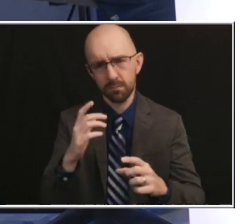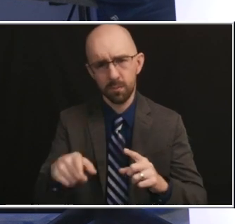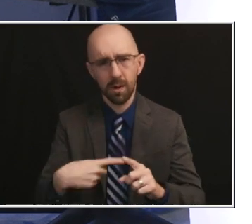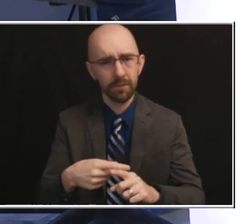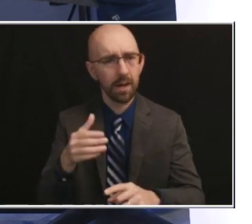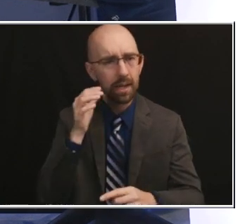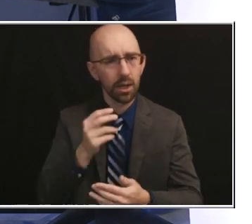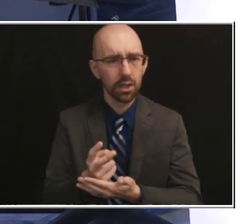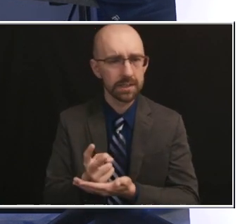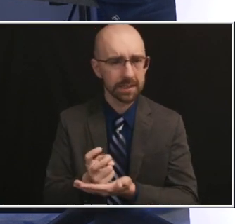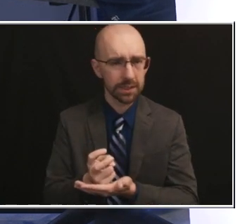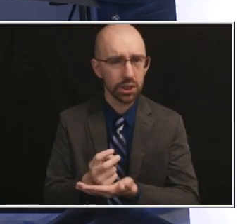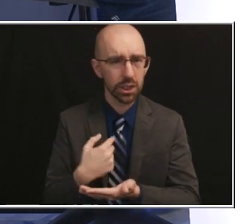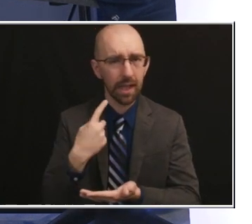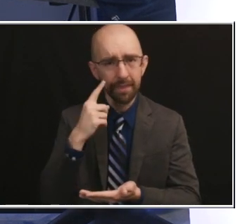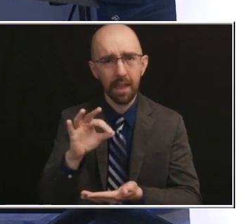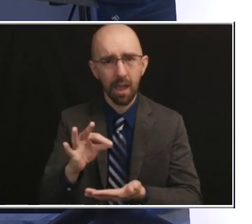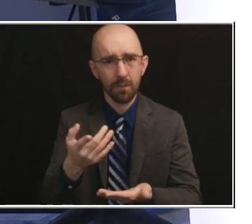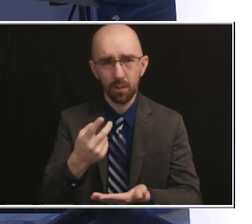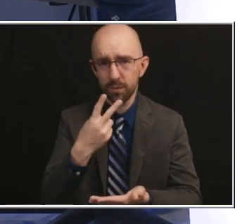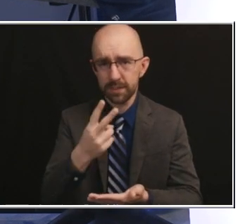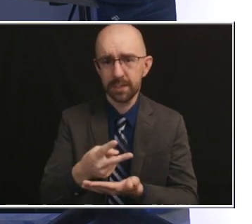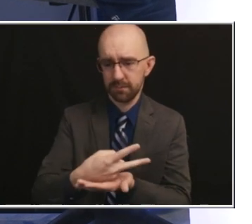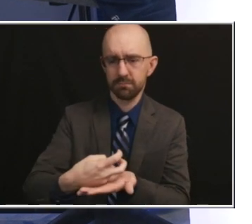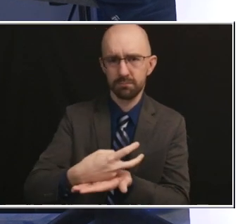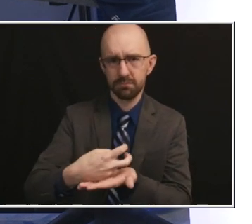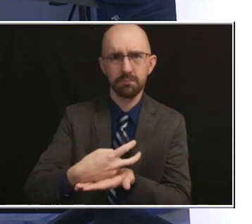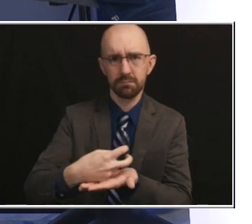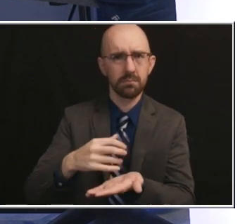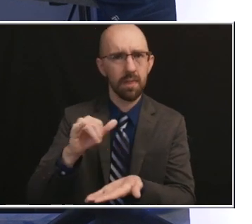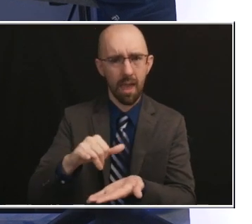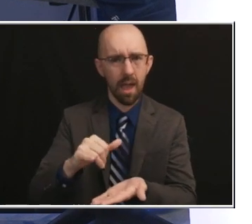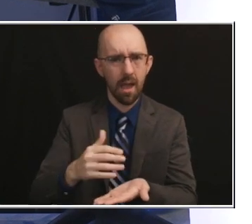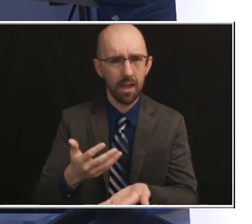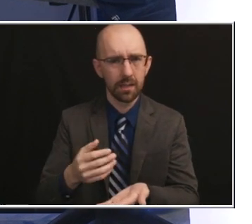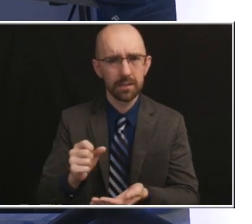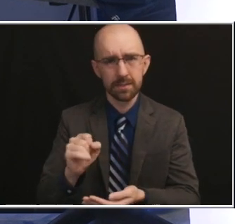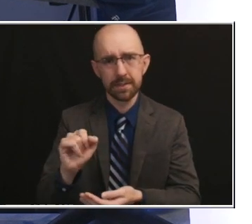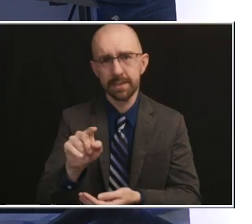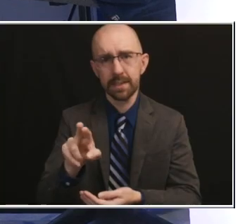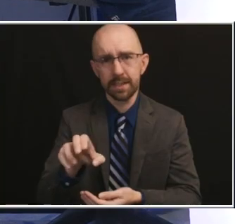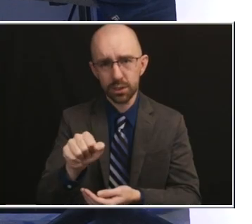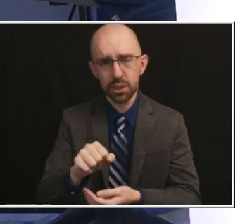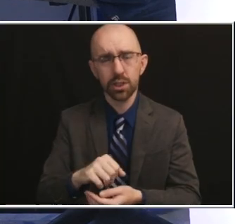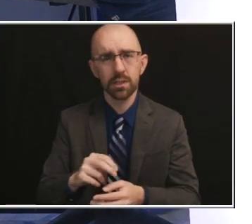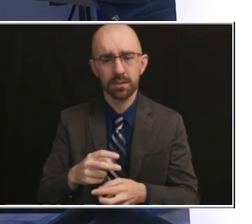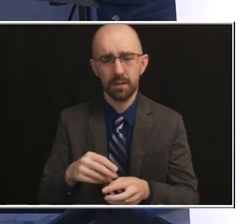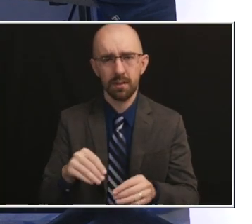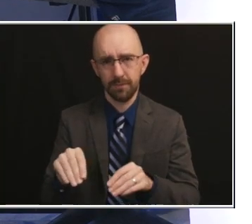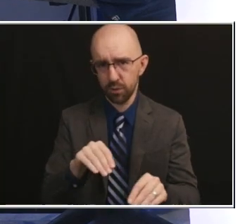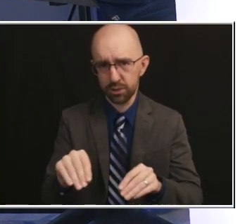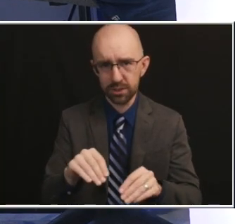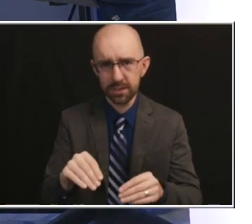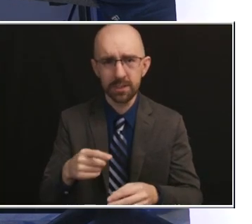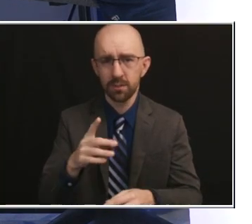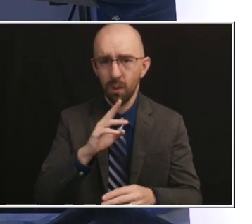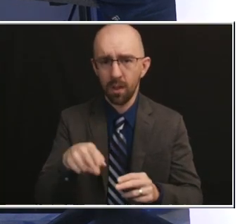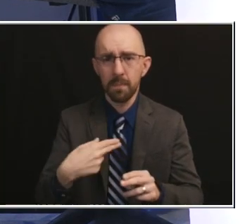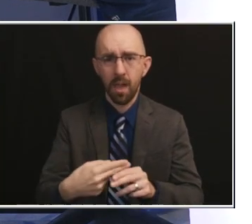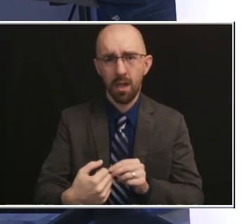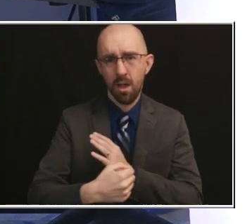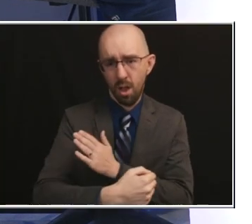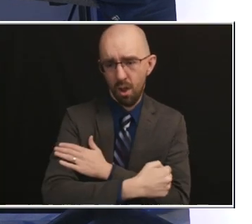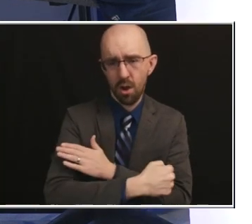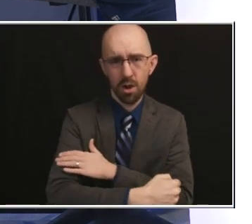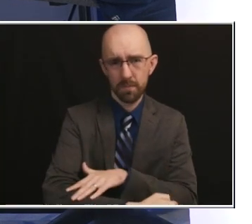or epilepsy, I think of what you see on TV. The seizures and the convulsing. You're talking about your arm